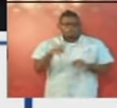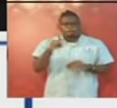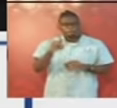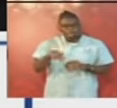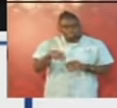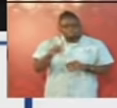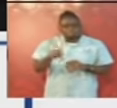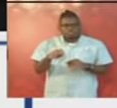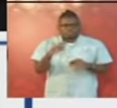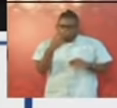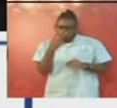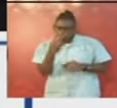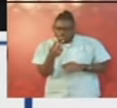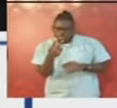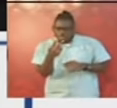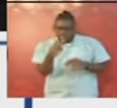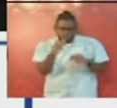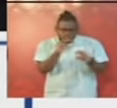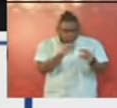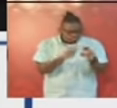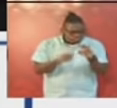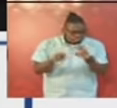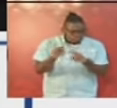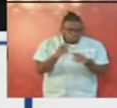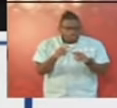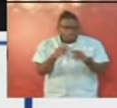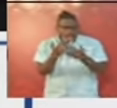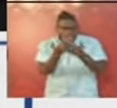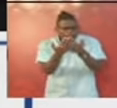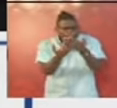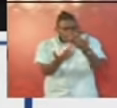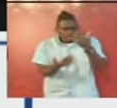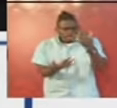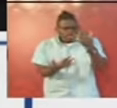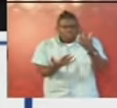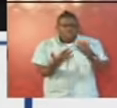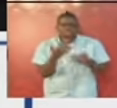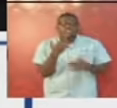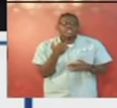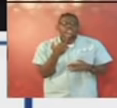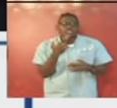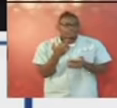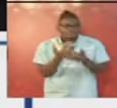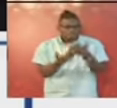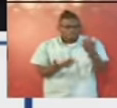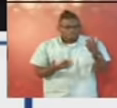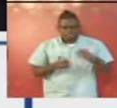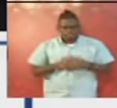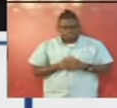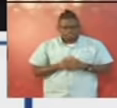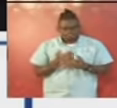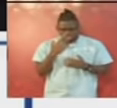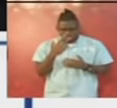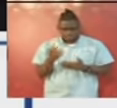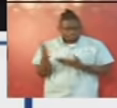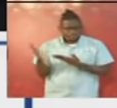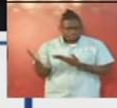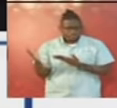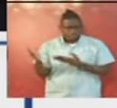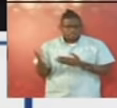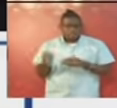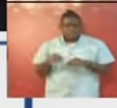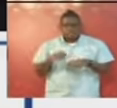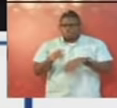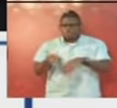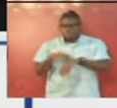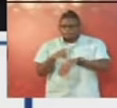and cholesterol would be important. One of the questions that we've been asked, what is normal? And a fasting blood sugar